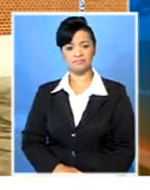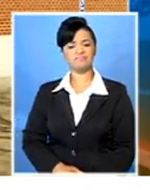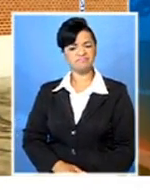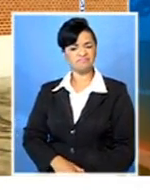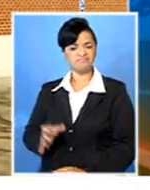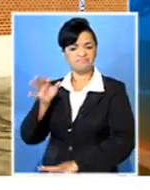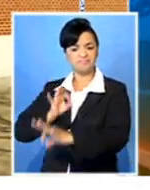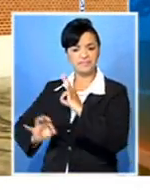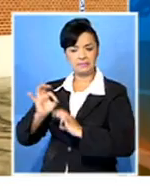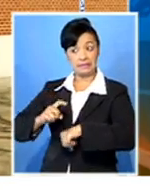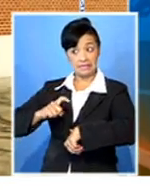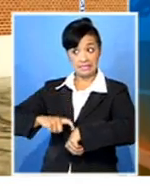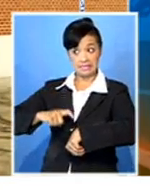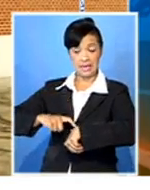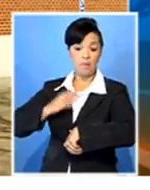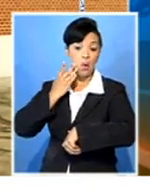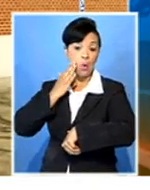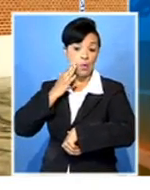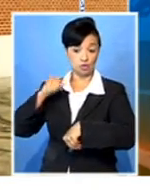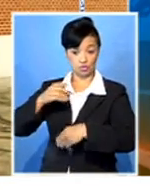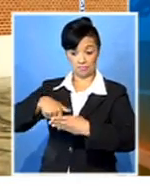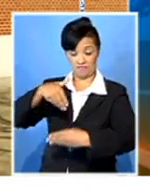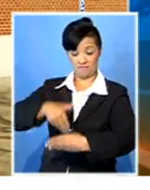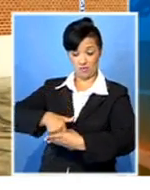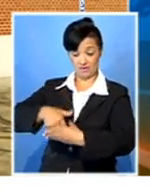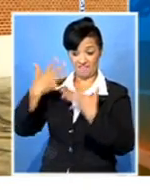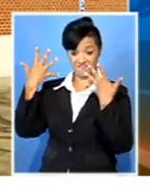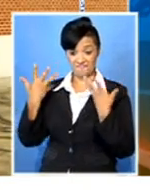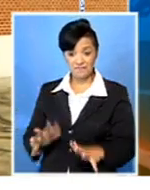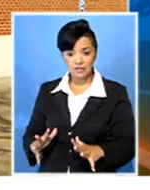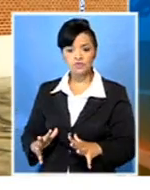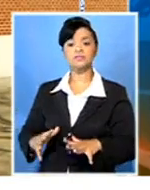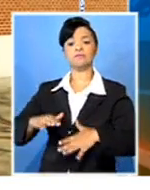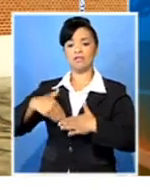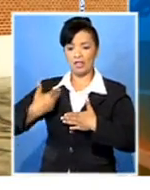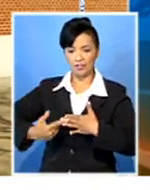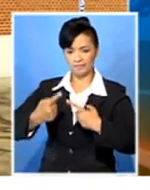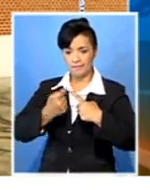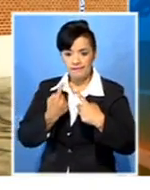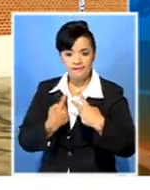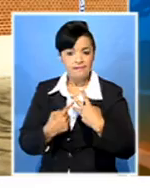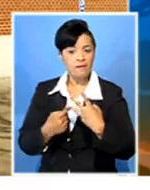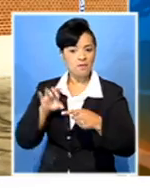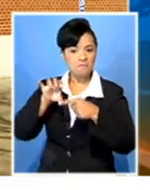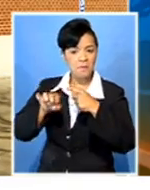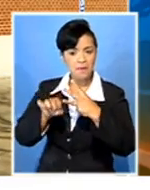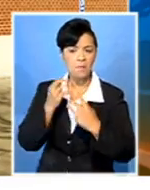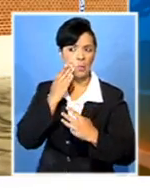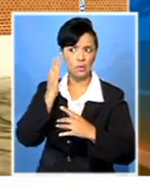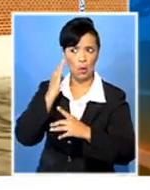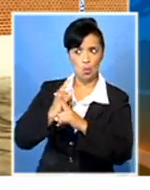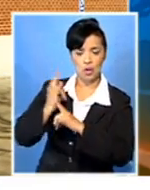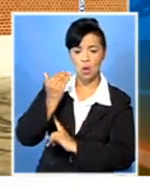of timelines. When do the polls close today? And when do you think we'll start getting some results trickling through?